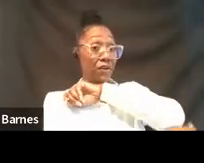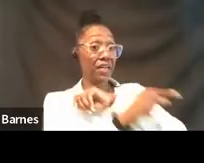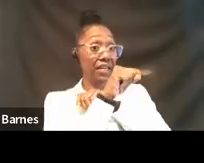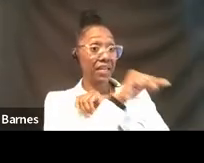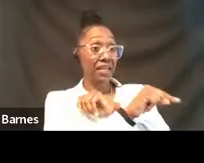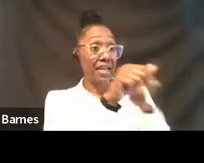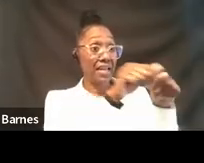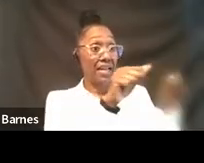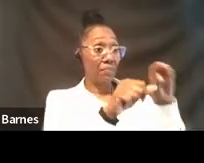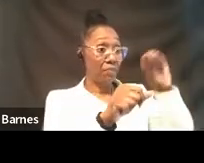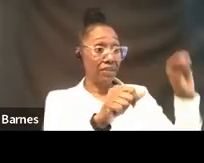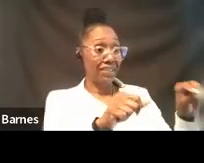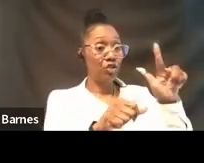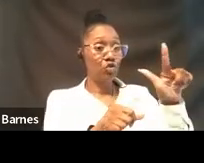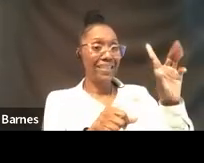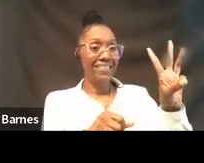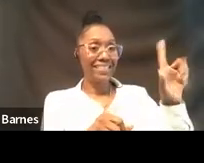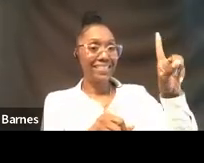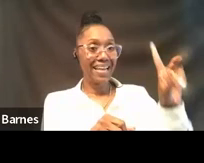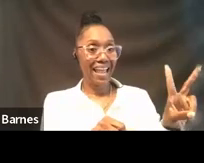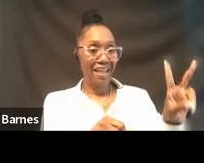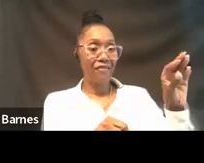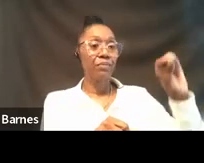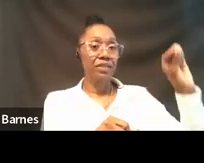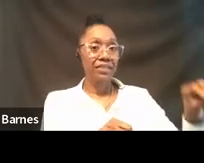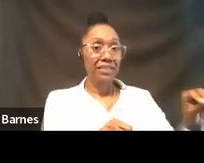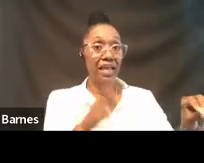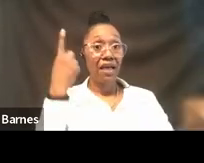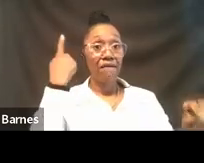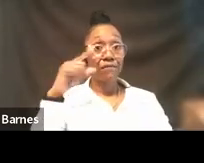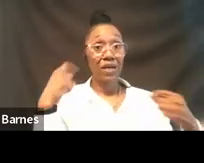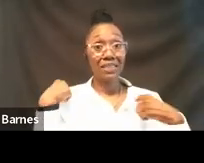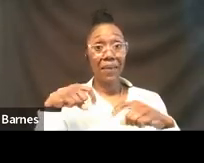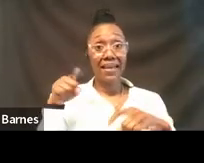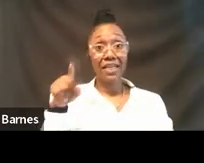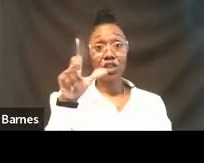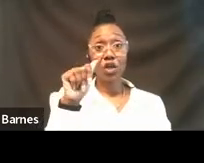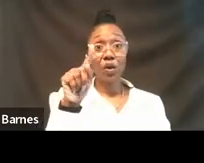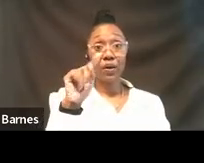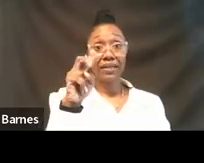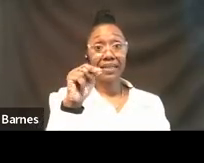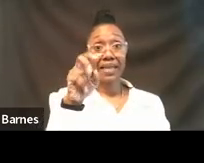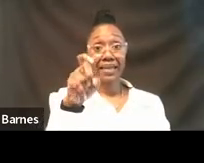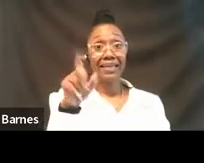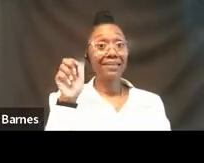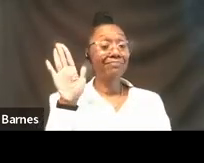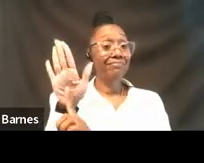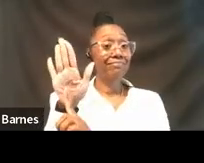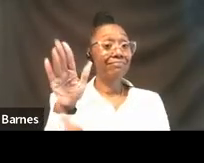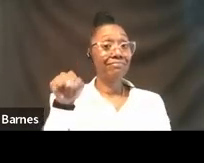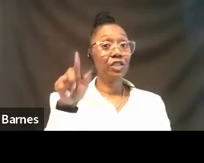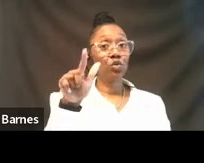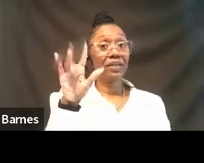is 26.5%. And for Hispanic individuals or Latinx individuals, it's 27.5%. But